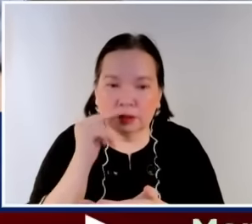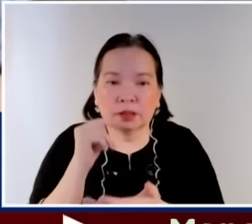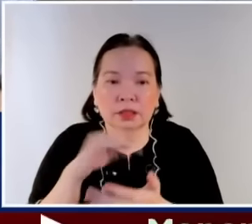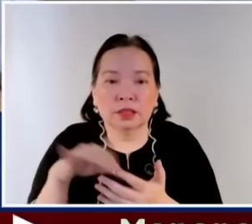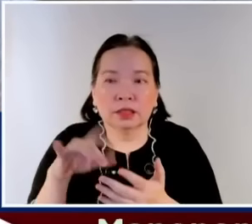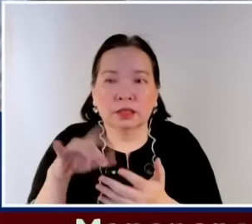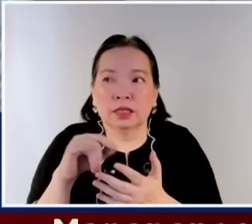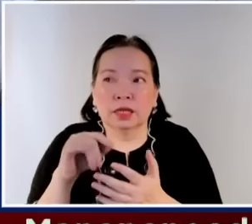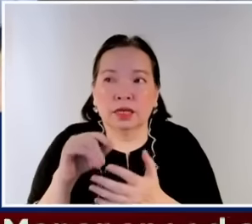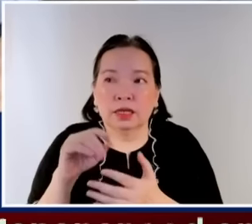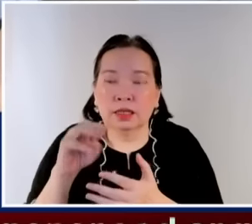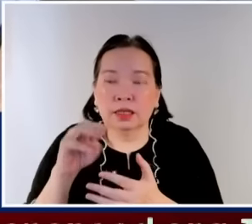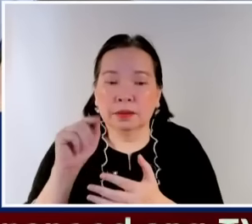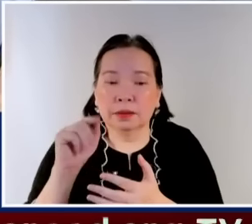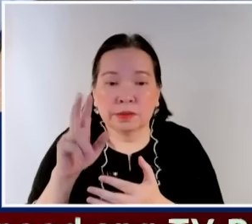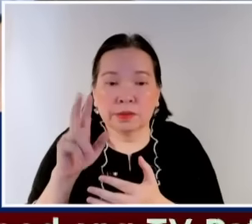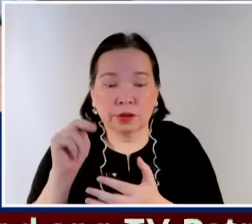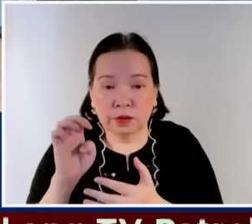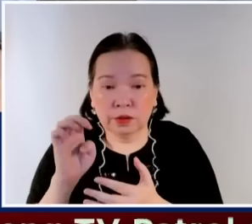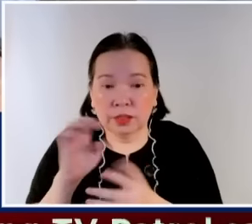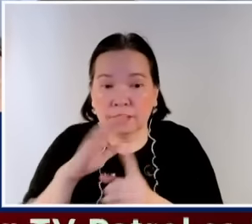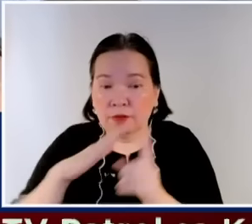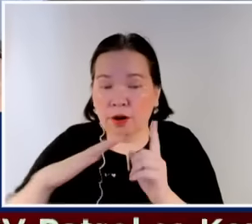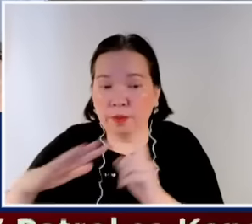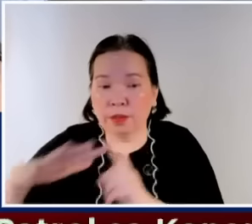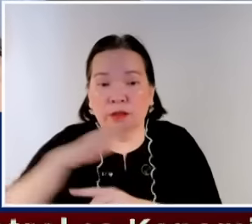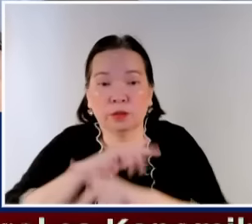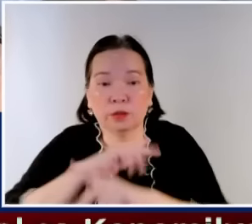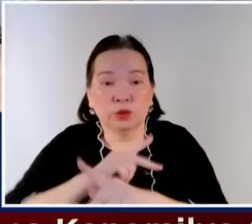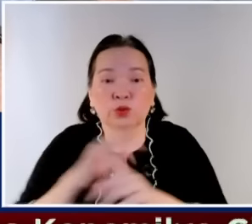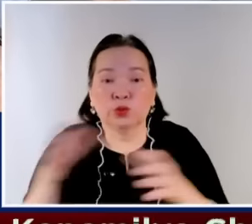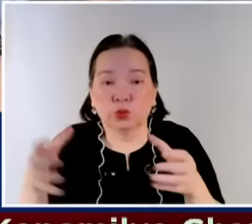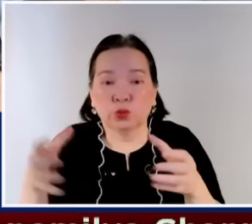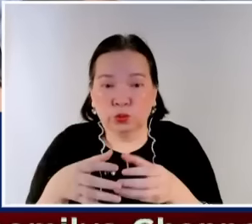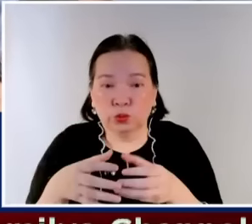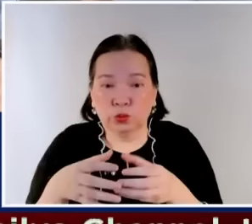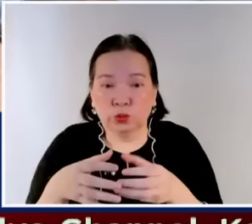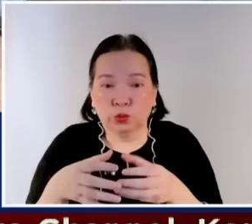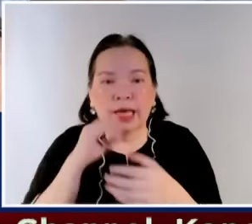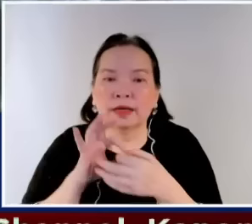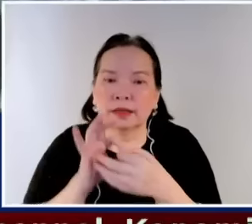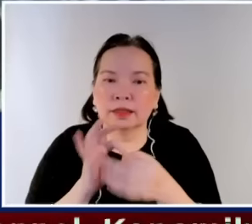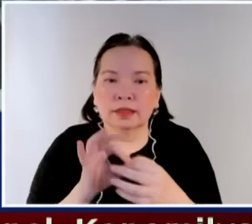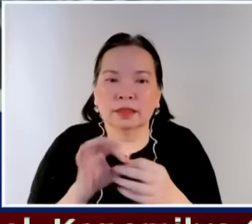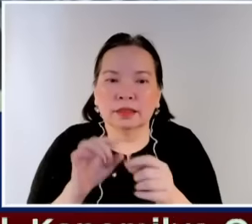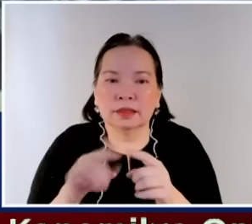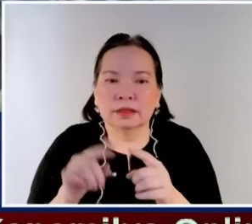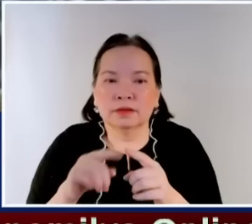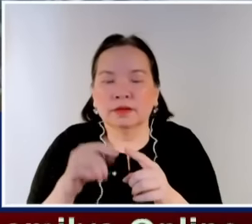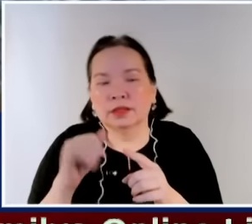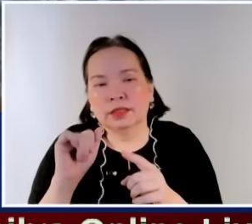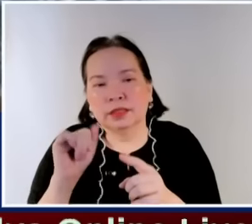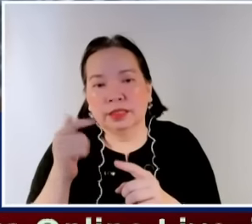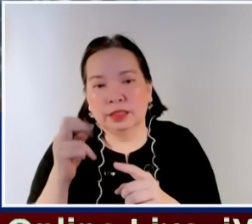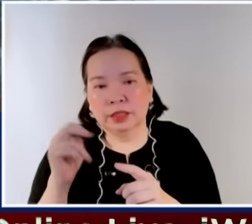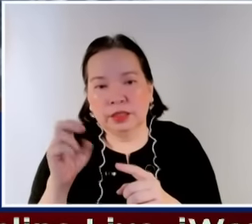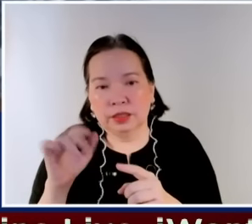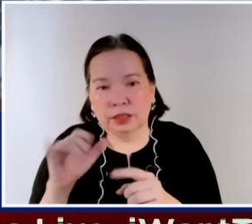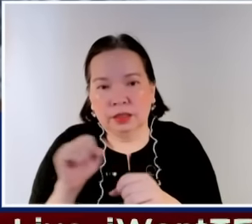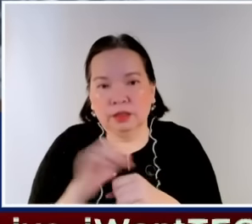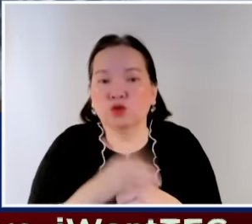Group immediately responded to the incident and also coordinated with relevant agencies. Sinusuri na ng